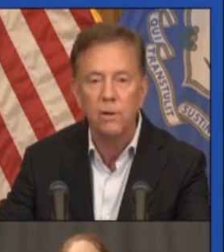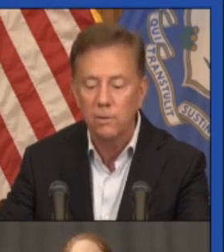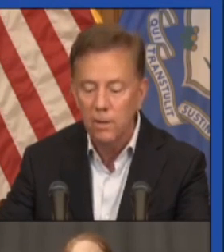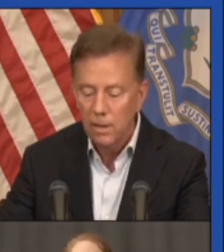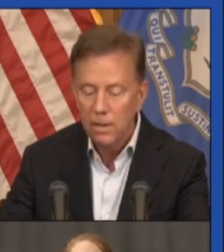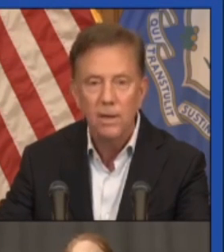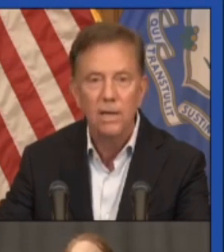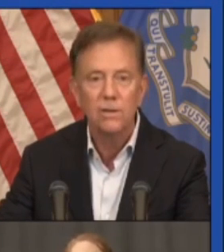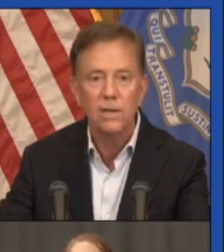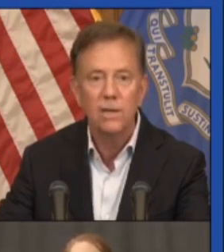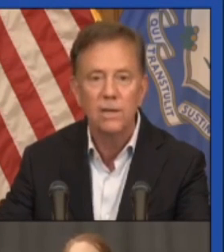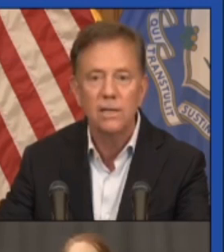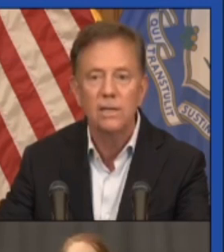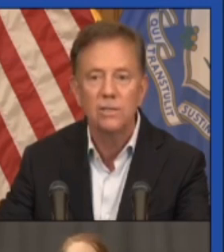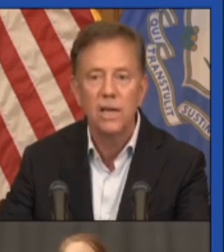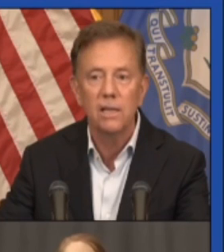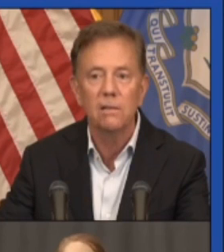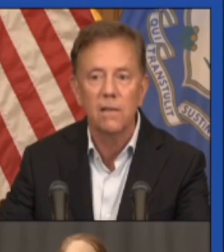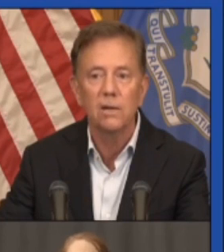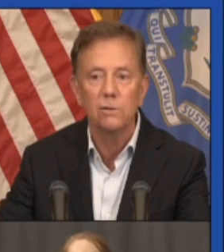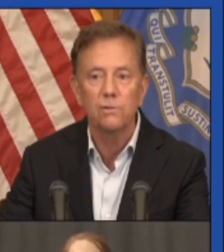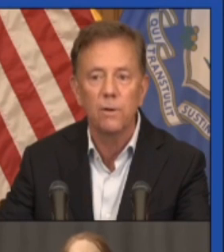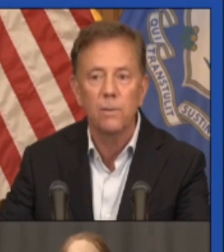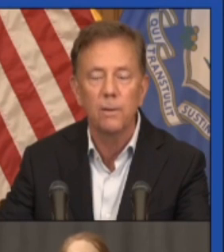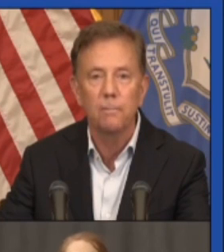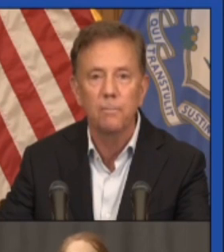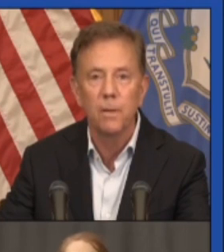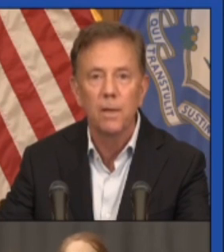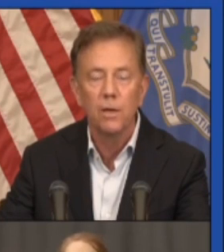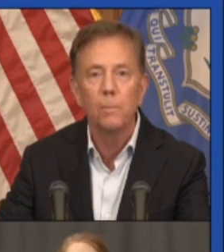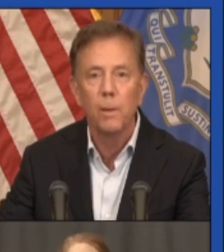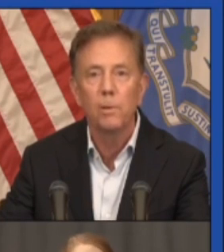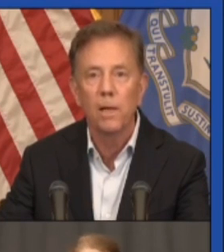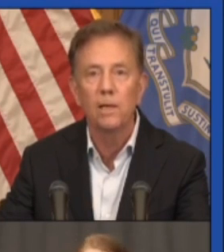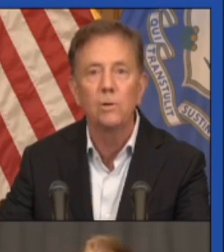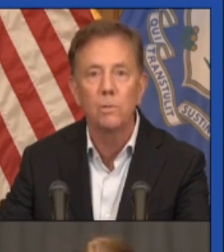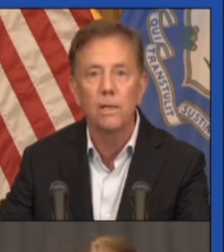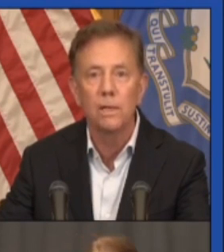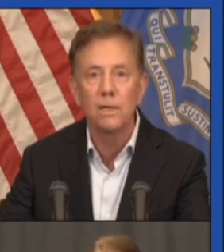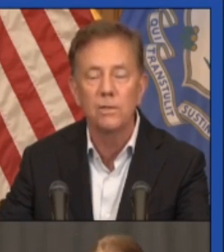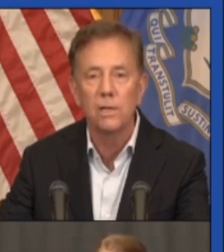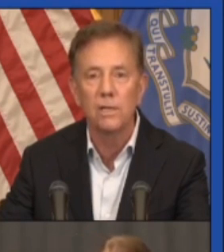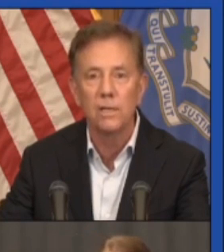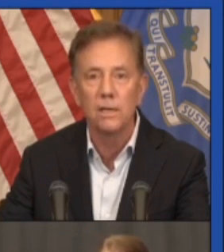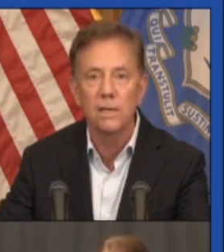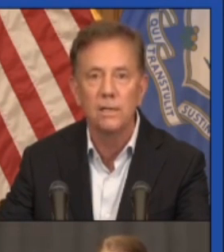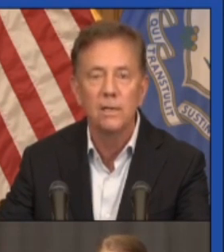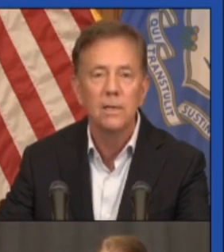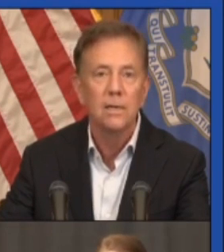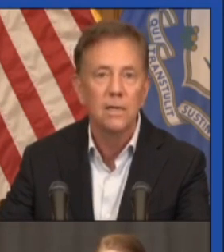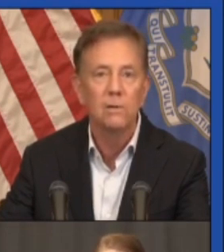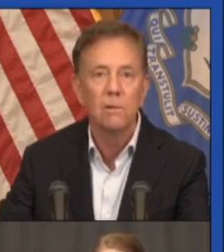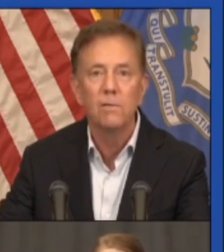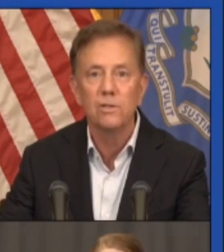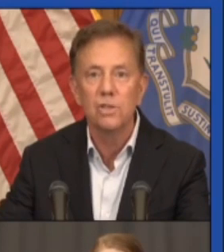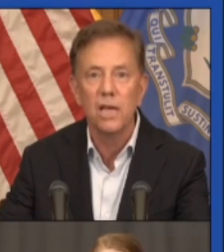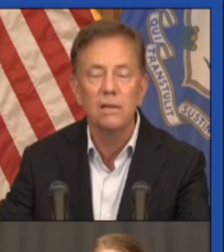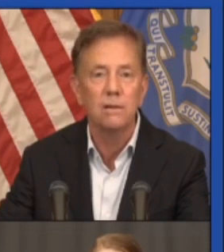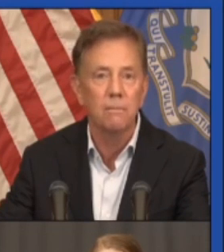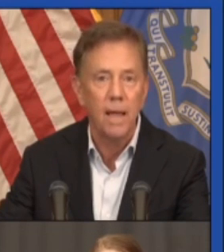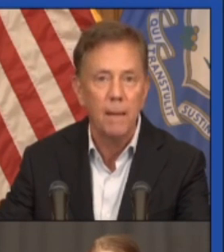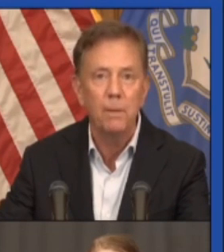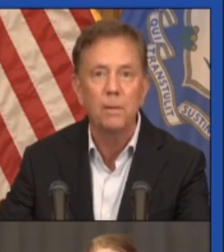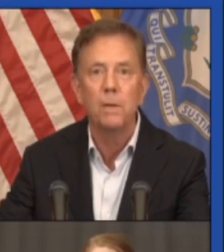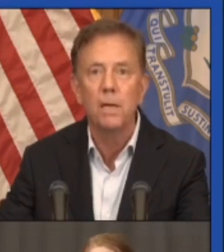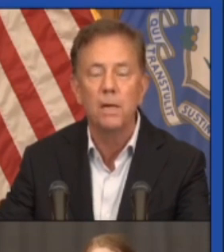being governor? And I'll tell you, it's getting letters from young people like you, that Dylan, that love this